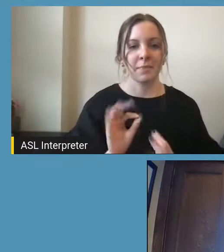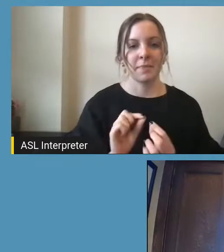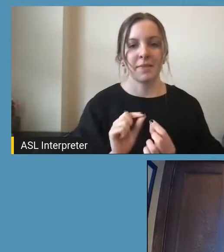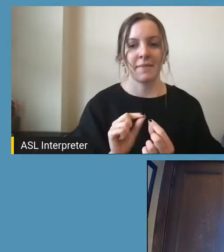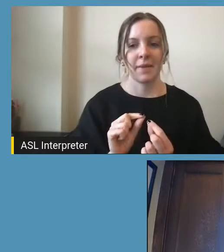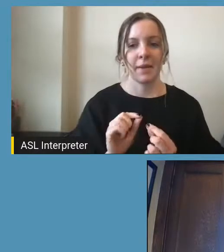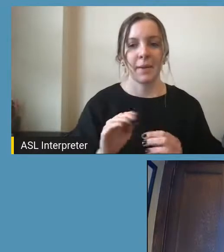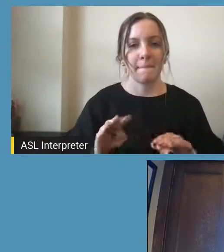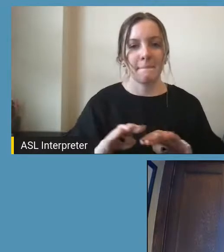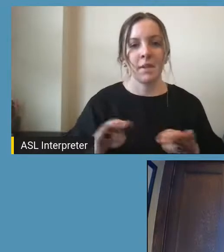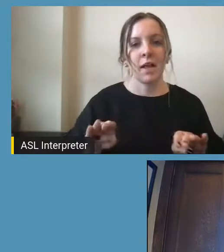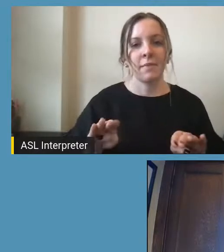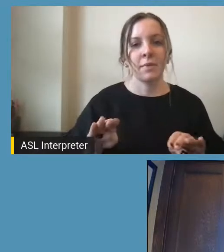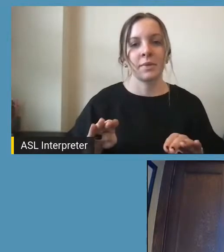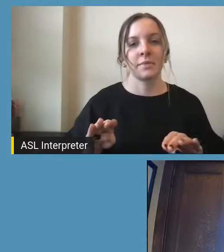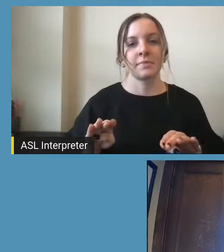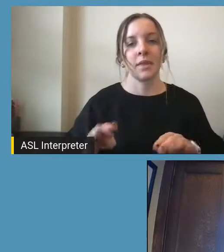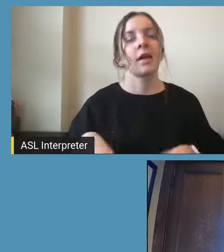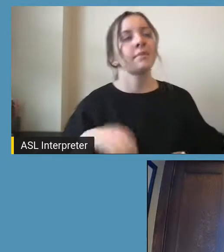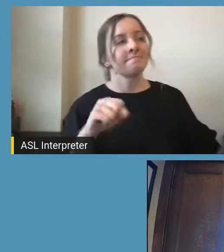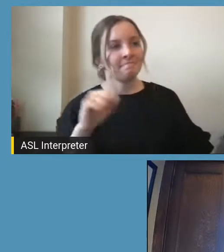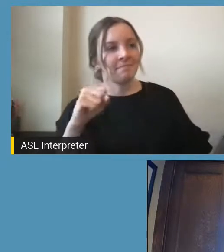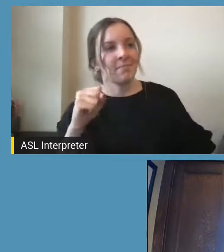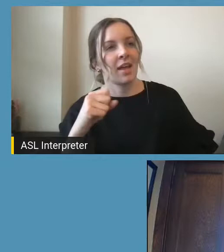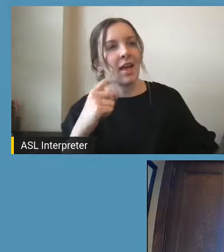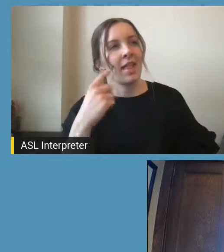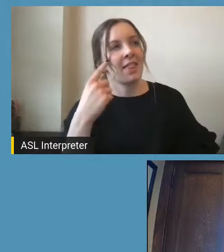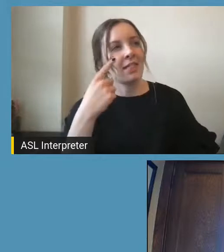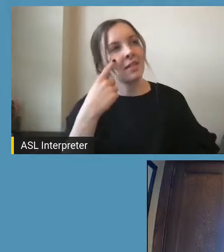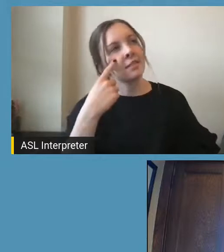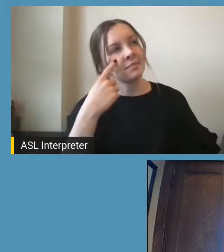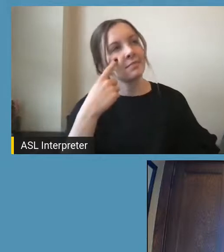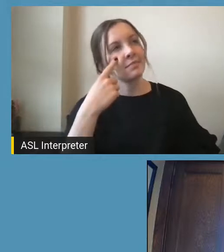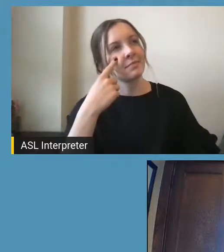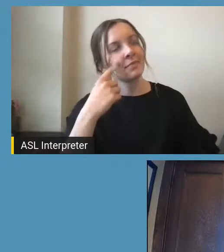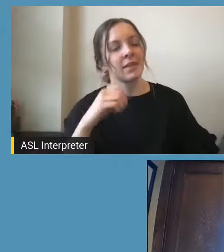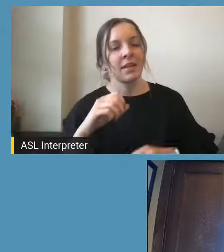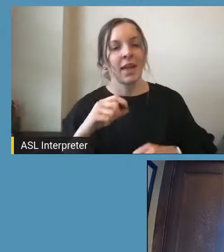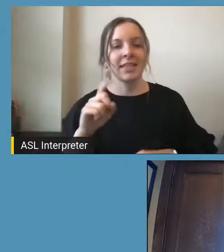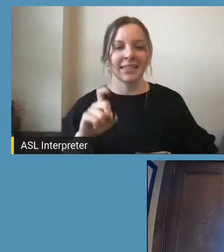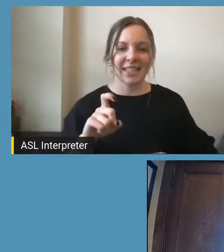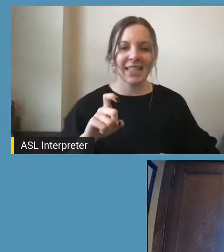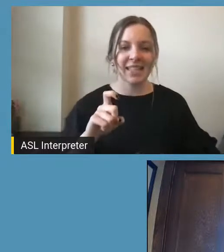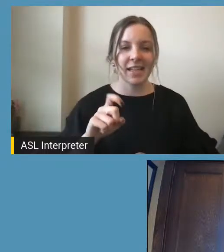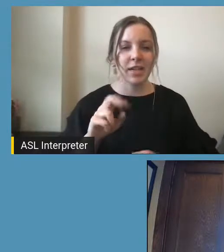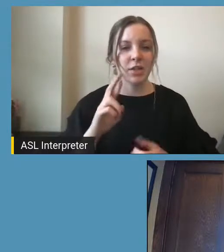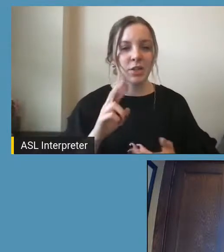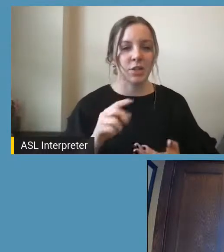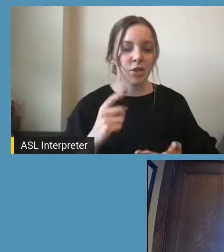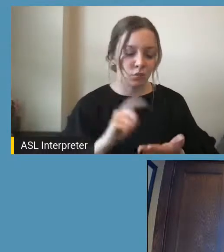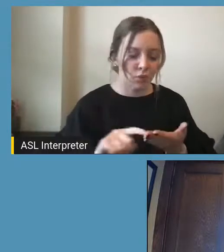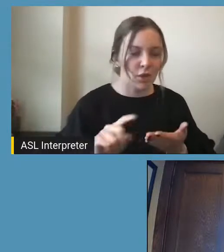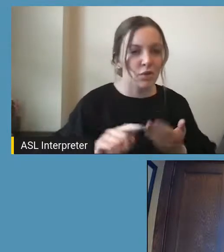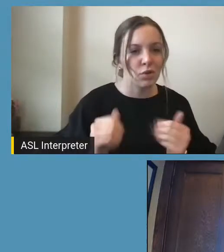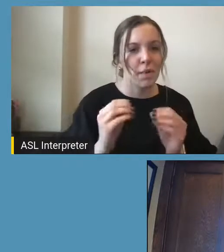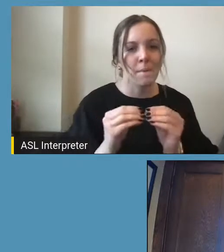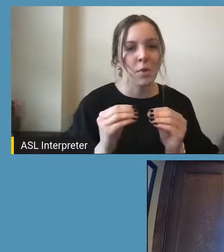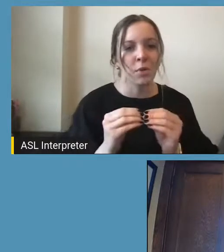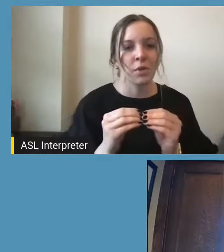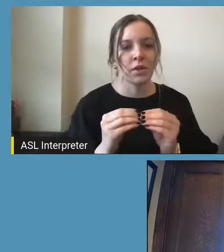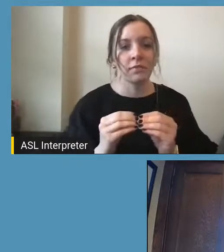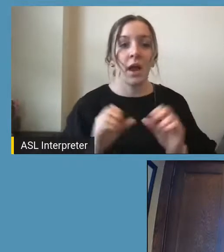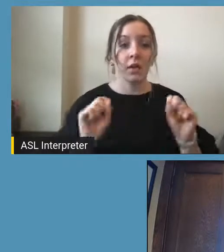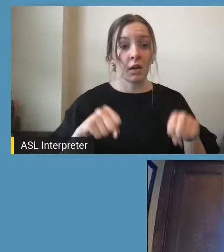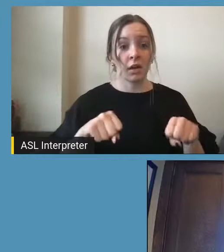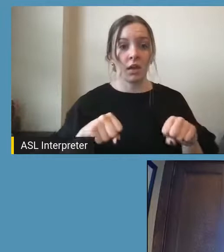organization? I'd have to do a bit of research on that. I certainly could do some research on that. It's probably a great start. It's a